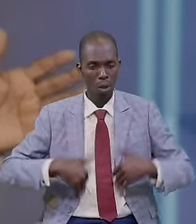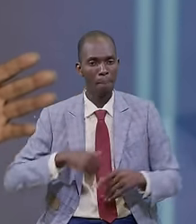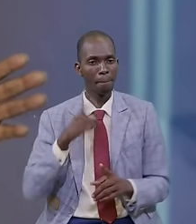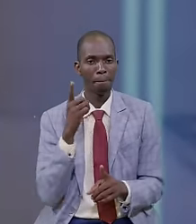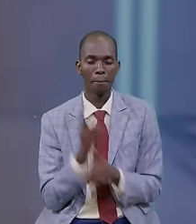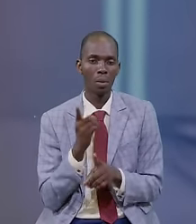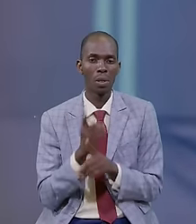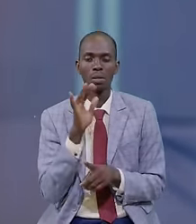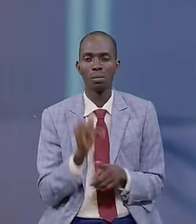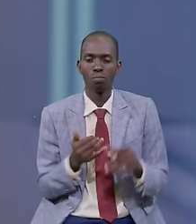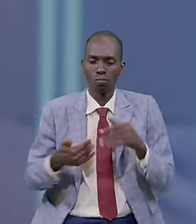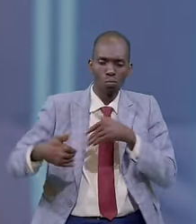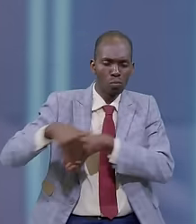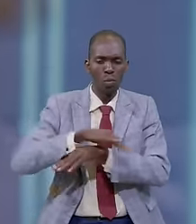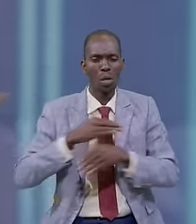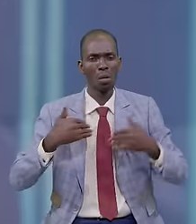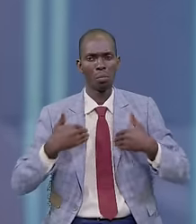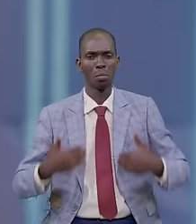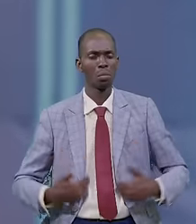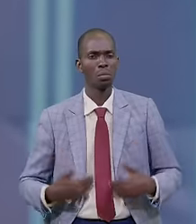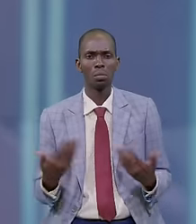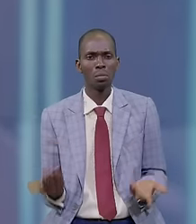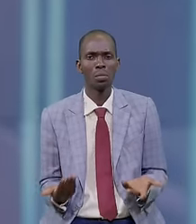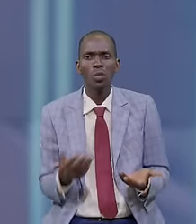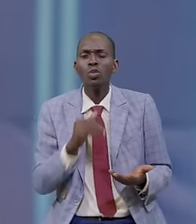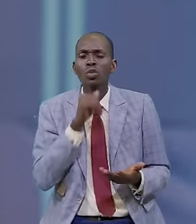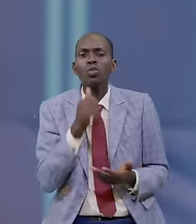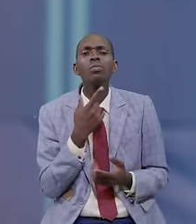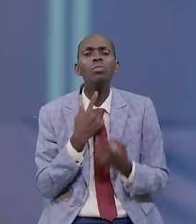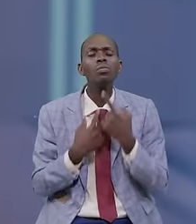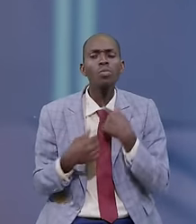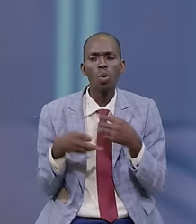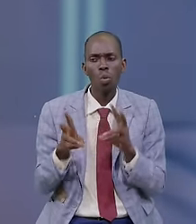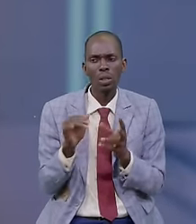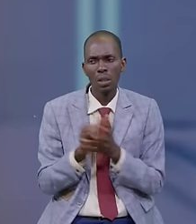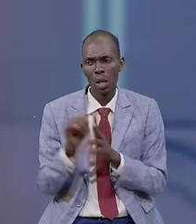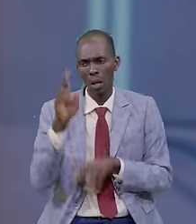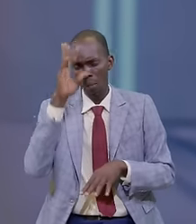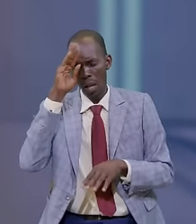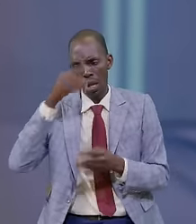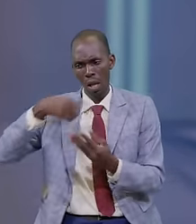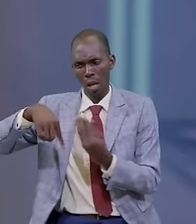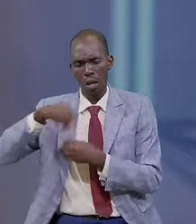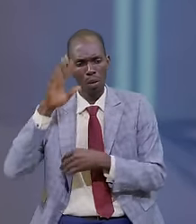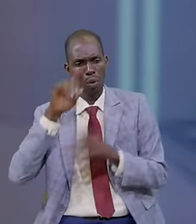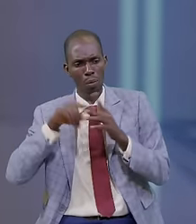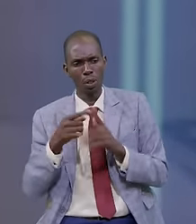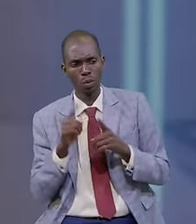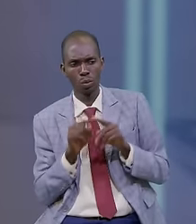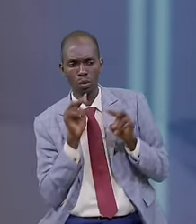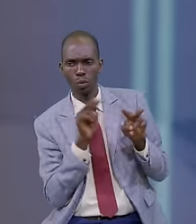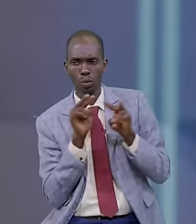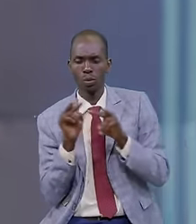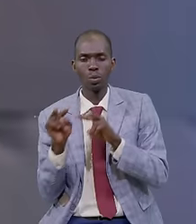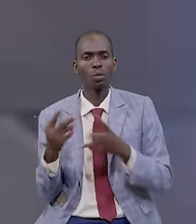good comportment, not inviting anybody. Are you people, you are all men, are you not looking at my side? What are